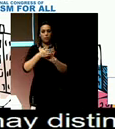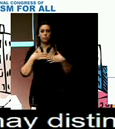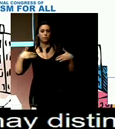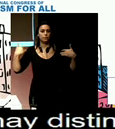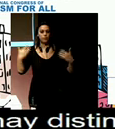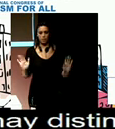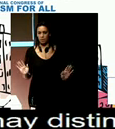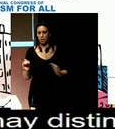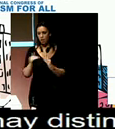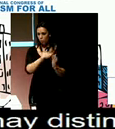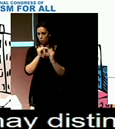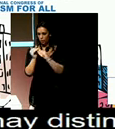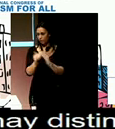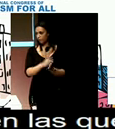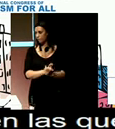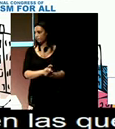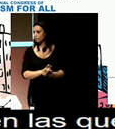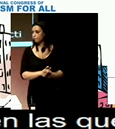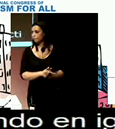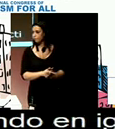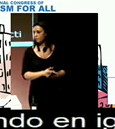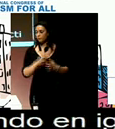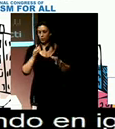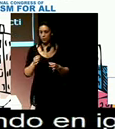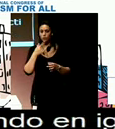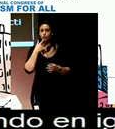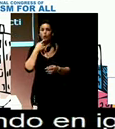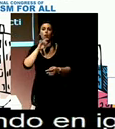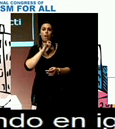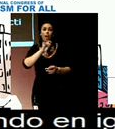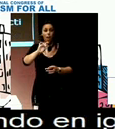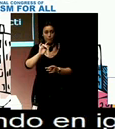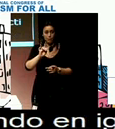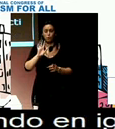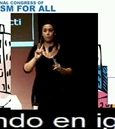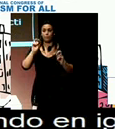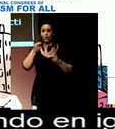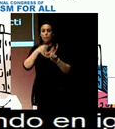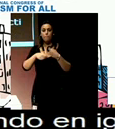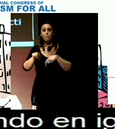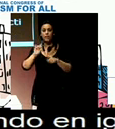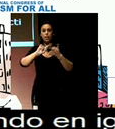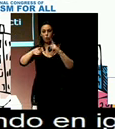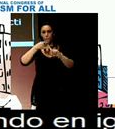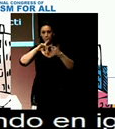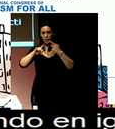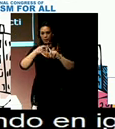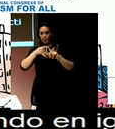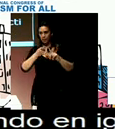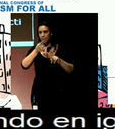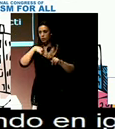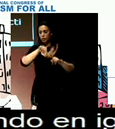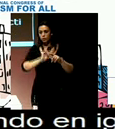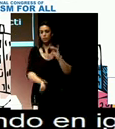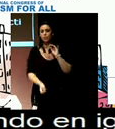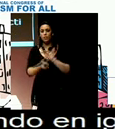of activities in which everybody can be part equally. The medieval market, we